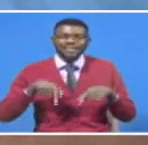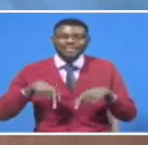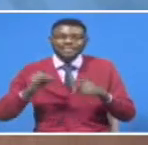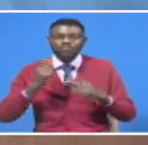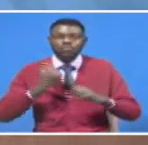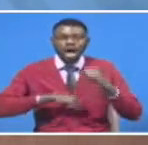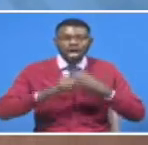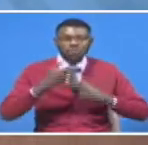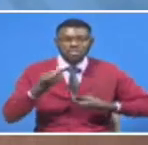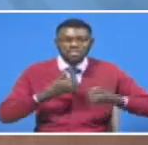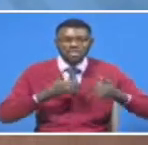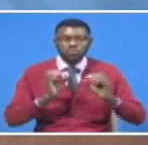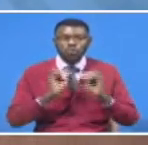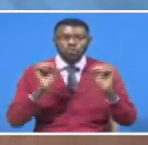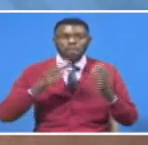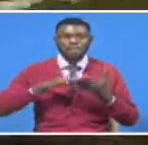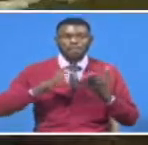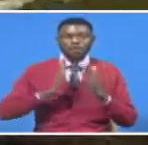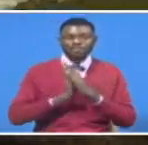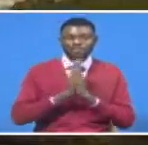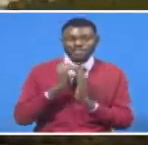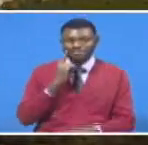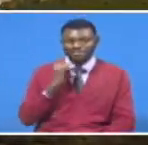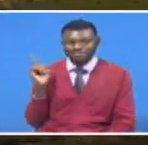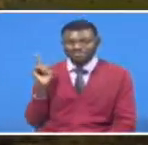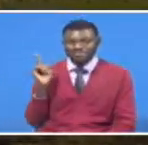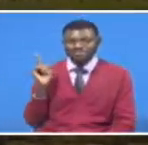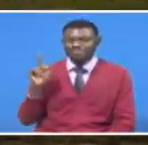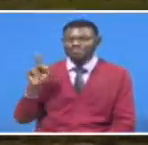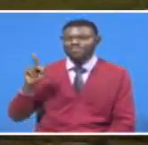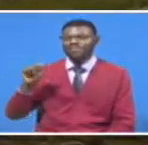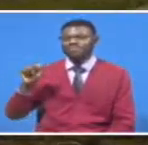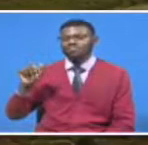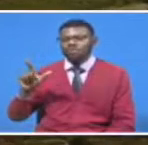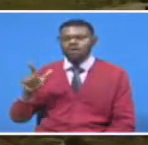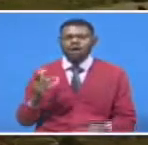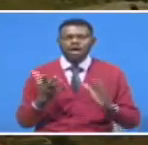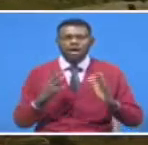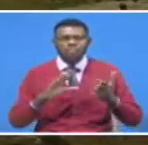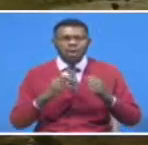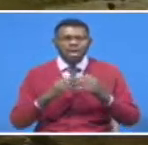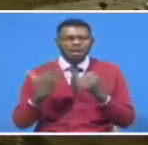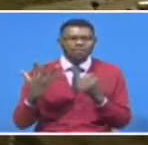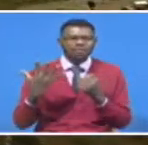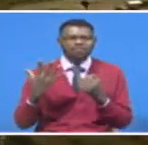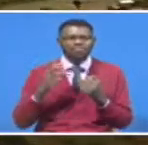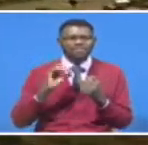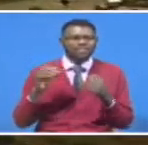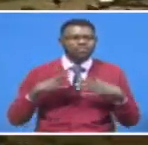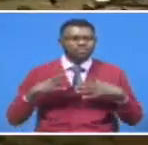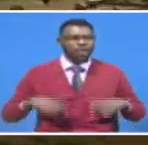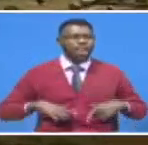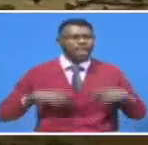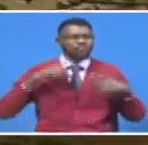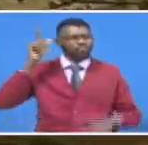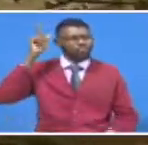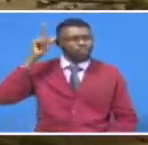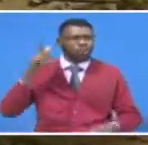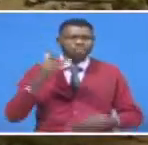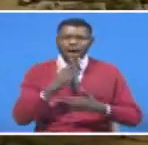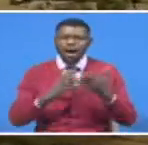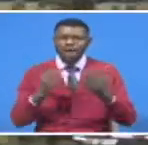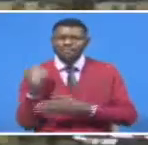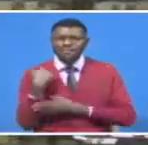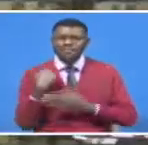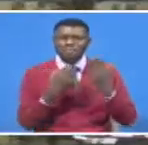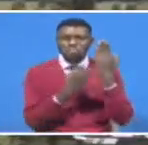Thiong'o tells us more. About 80% of Kenya's population lives in rural areas, with half of this proportion